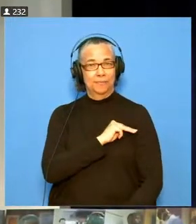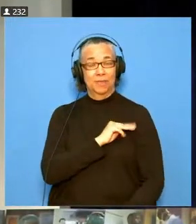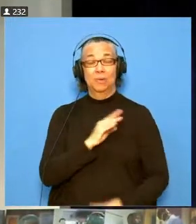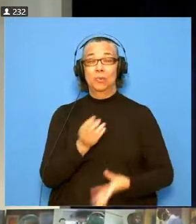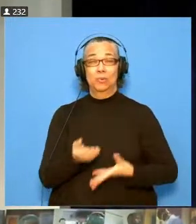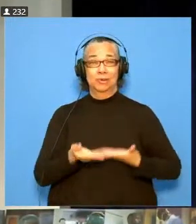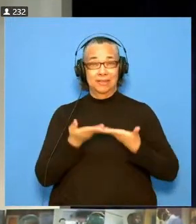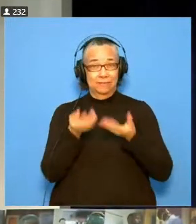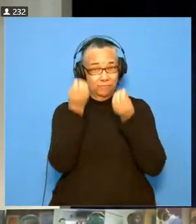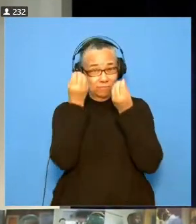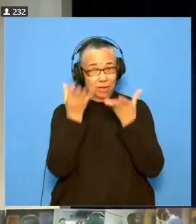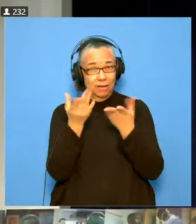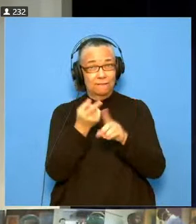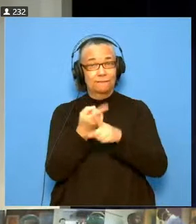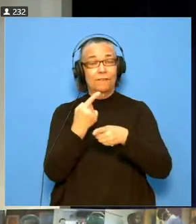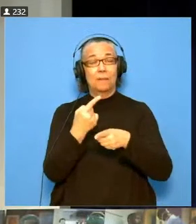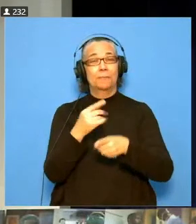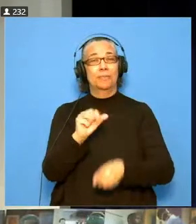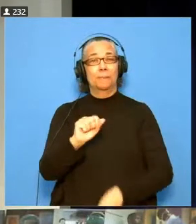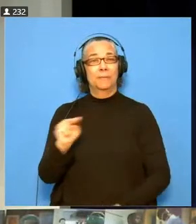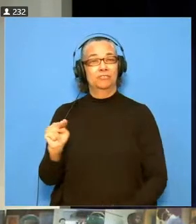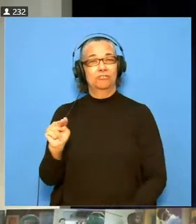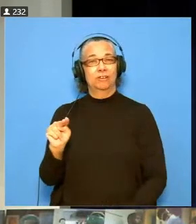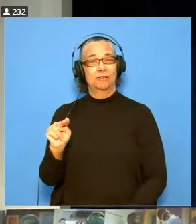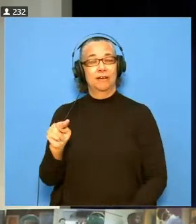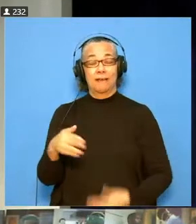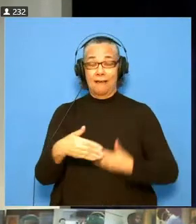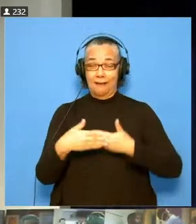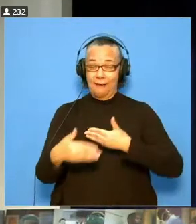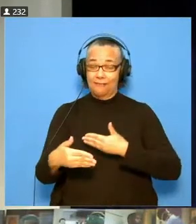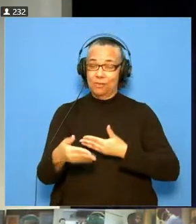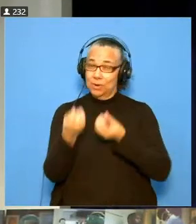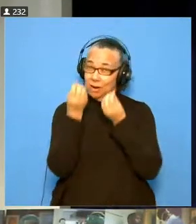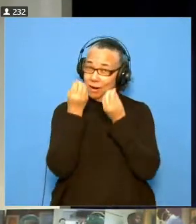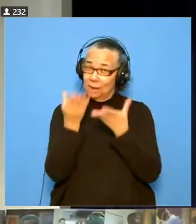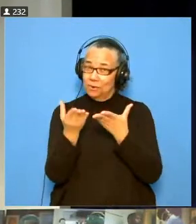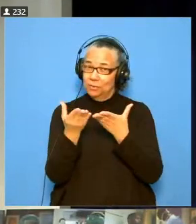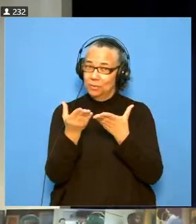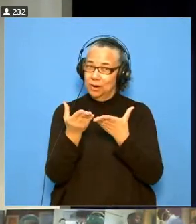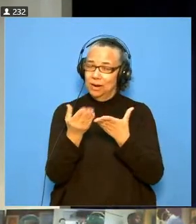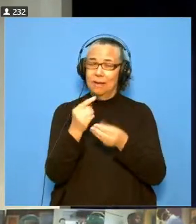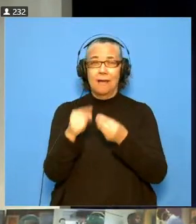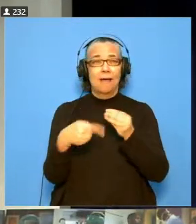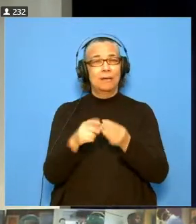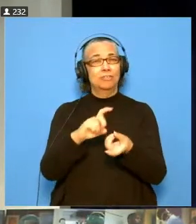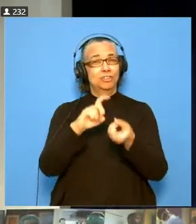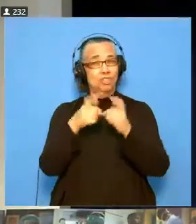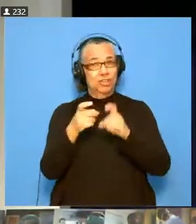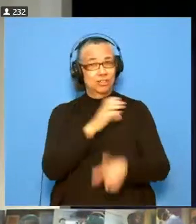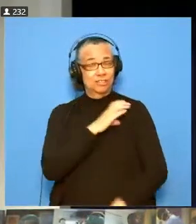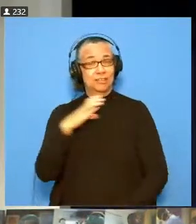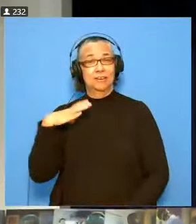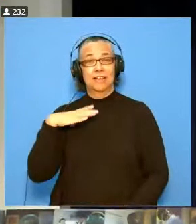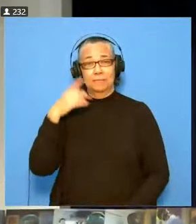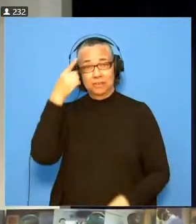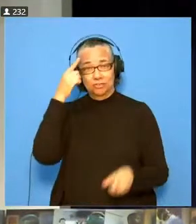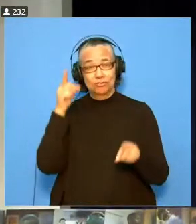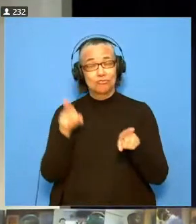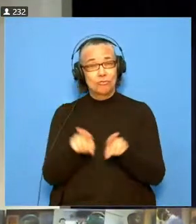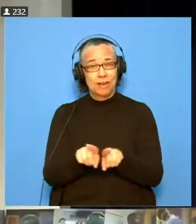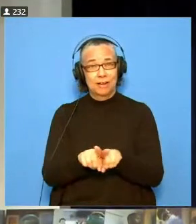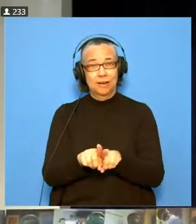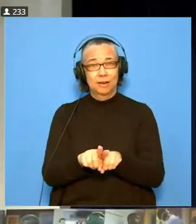their respective ministries. Following that, I'll provide you with an update on the changes that the Cabinet has agreed to